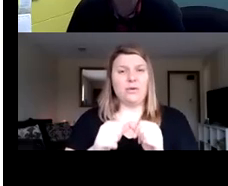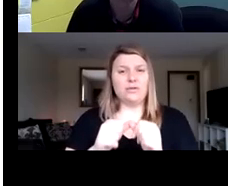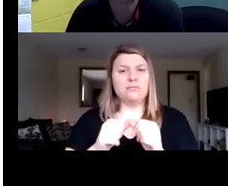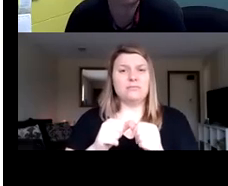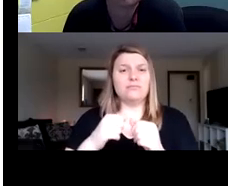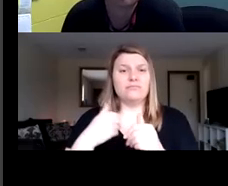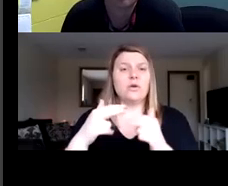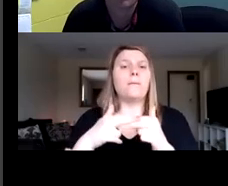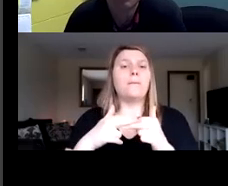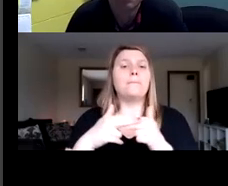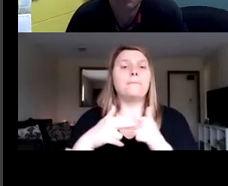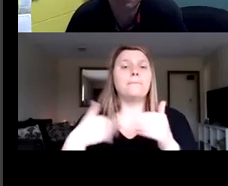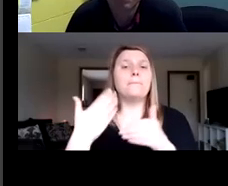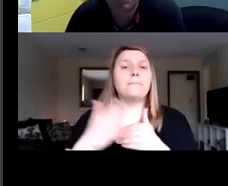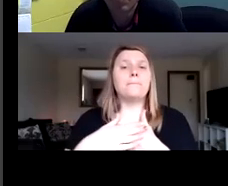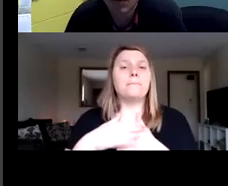slide.